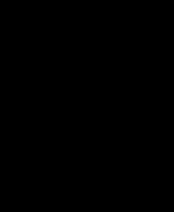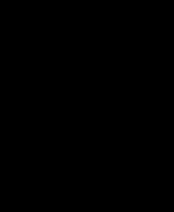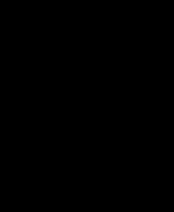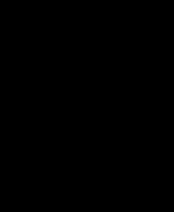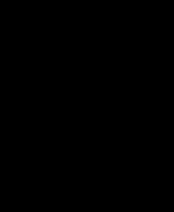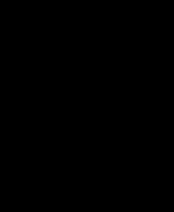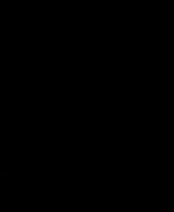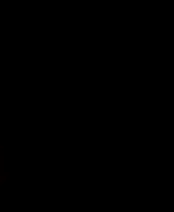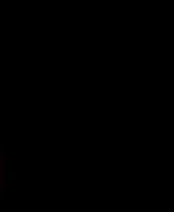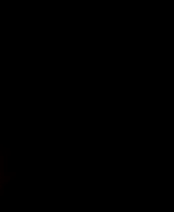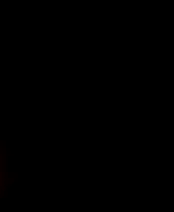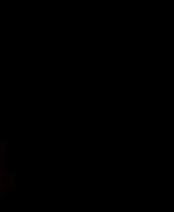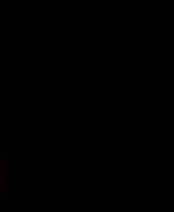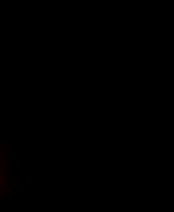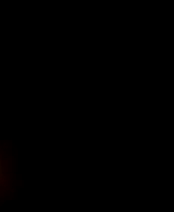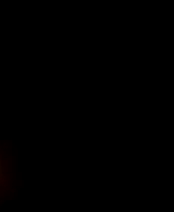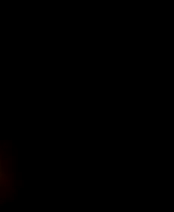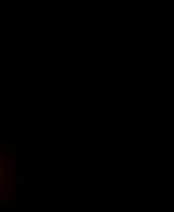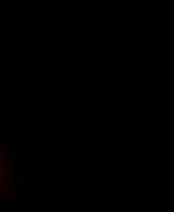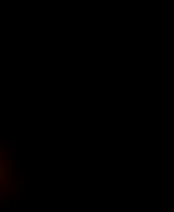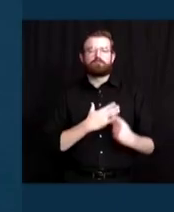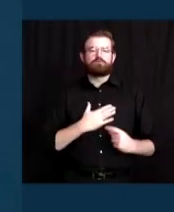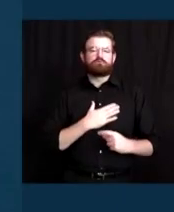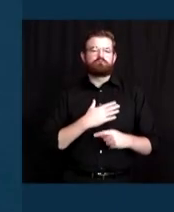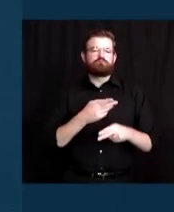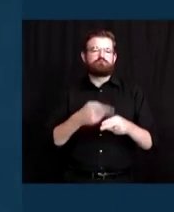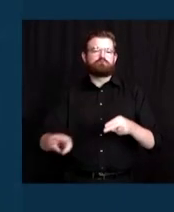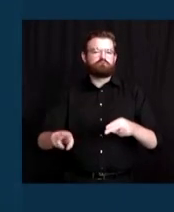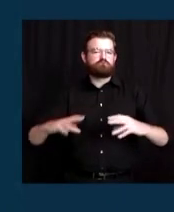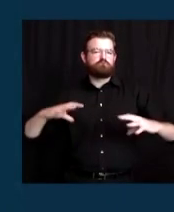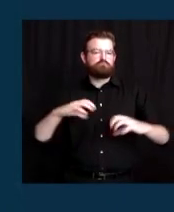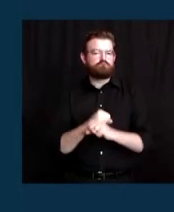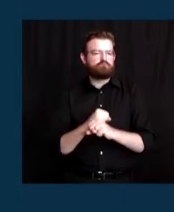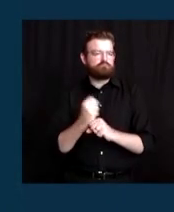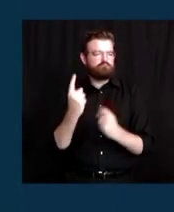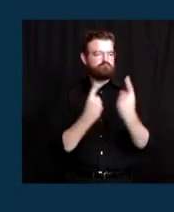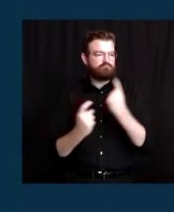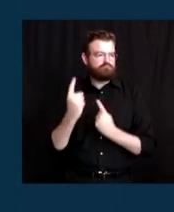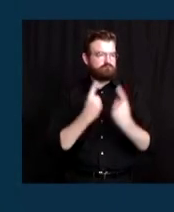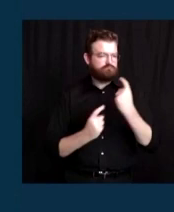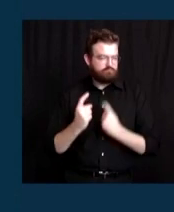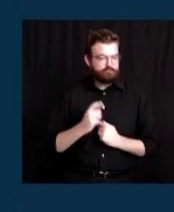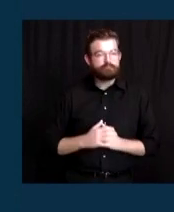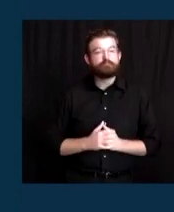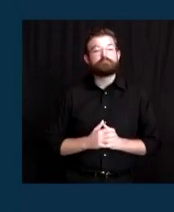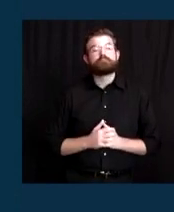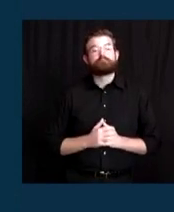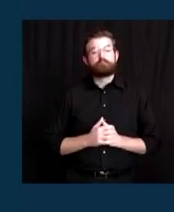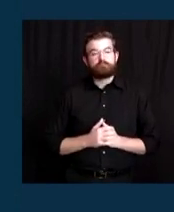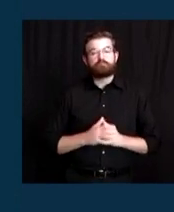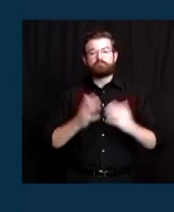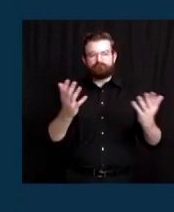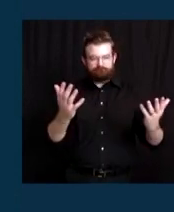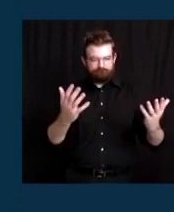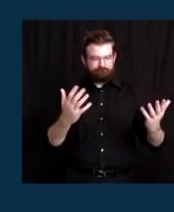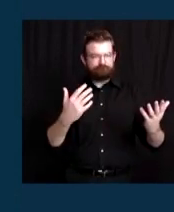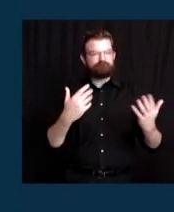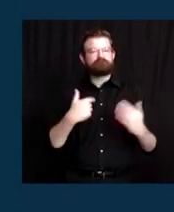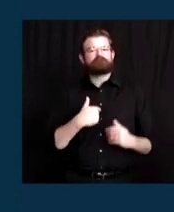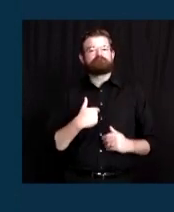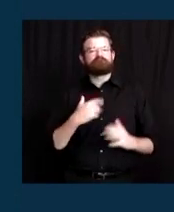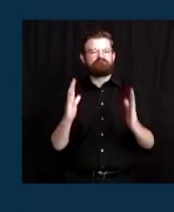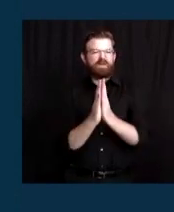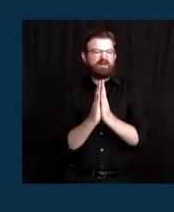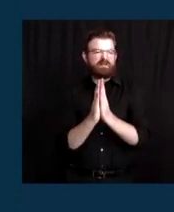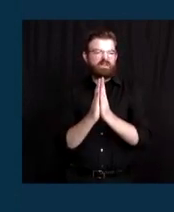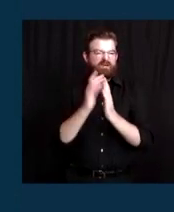a, quote, horrific crime. I want to start today by offering my prayers, and I know my colleagues join me, to federal court judge